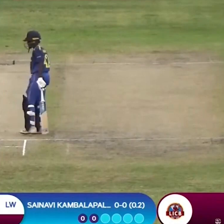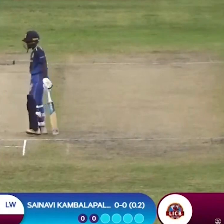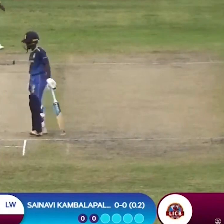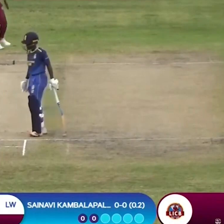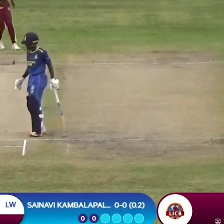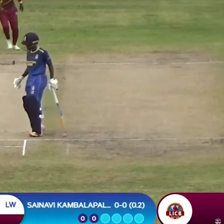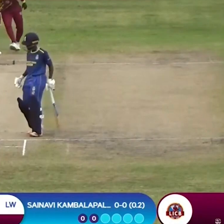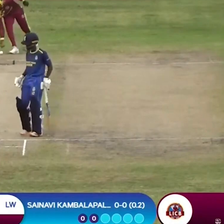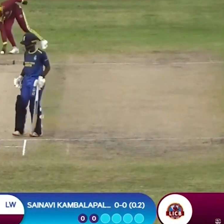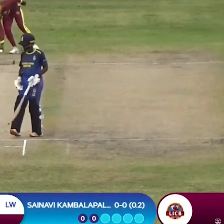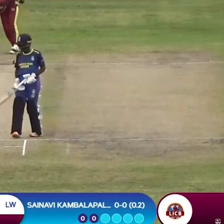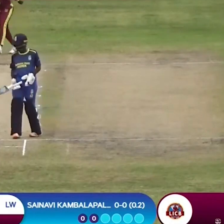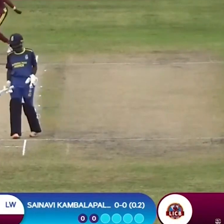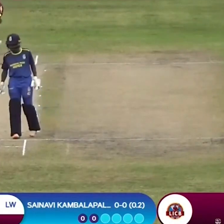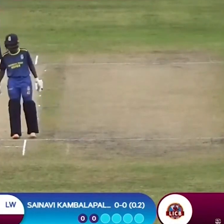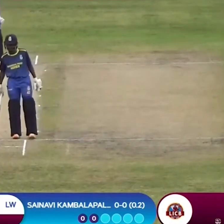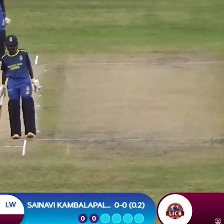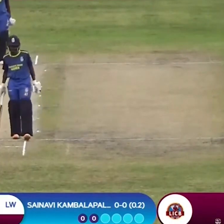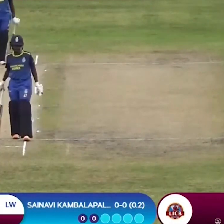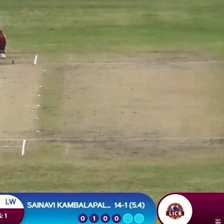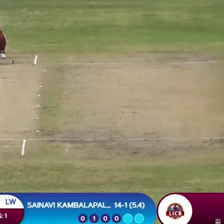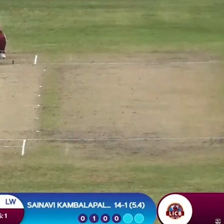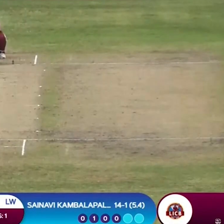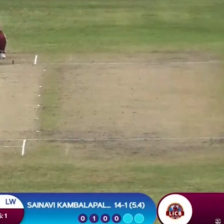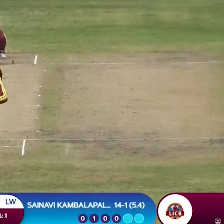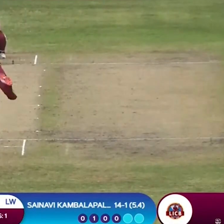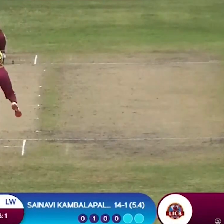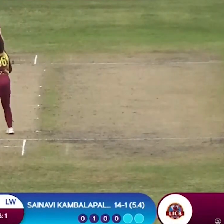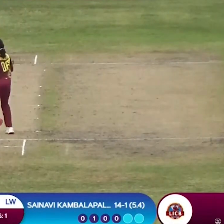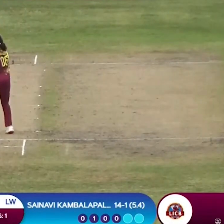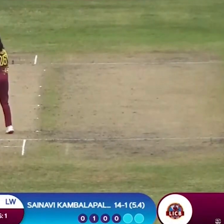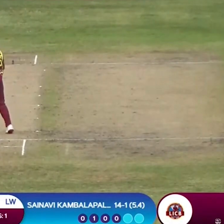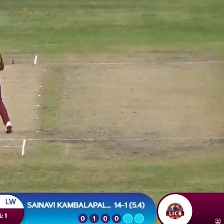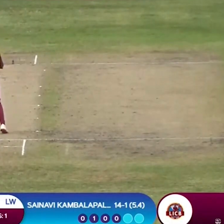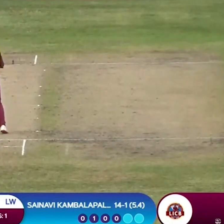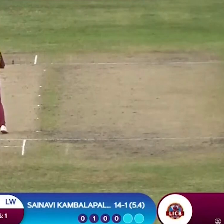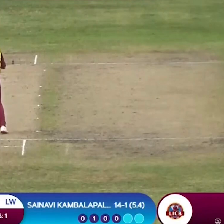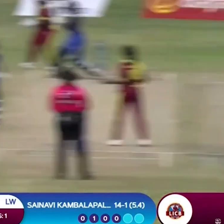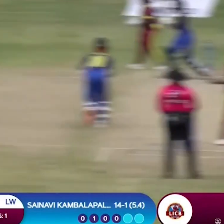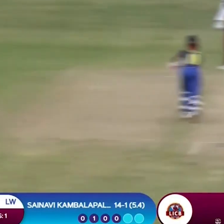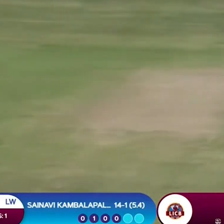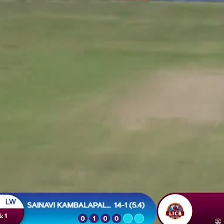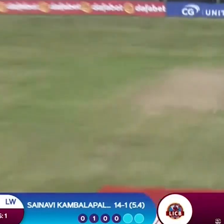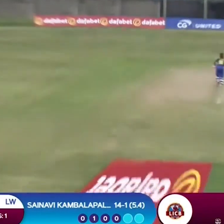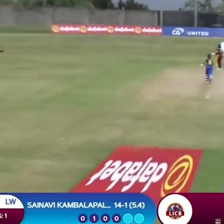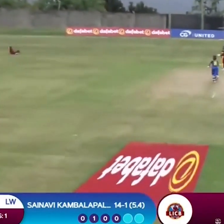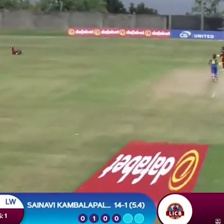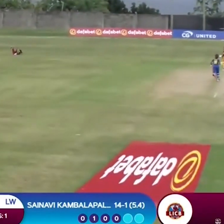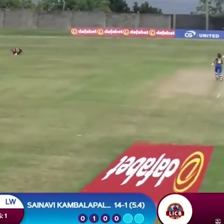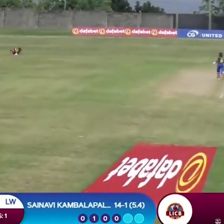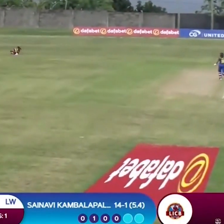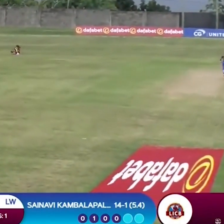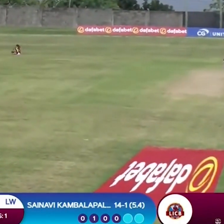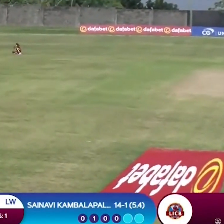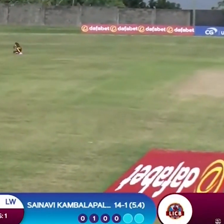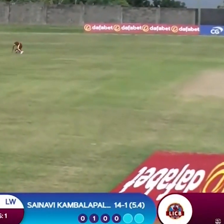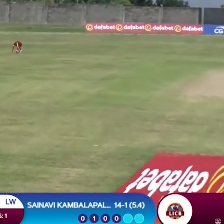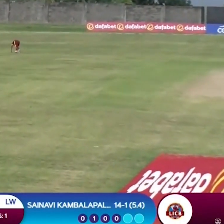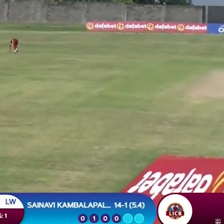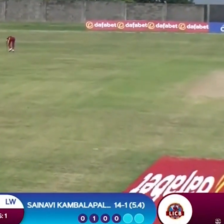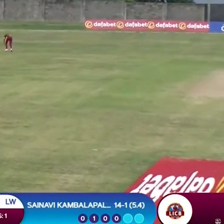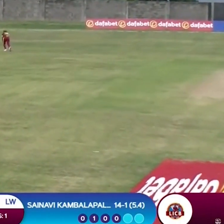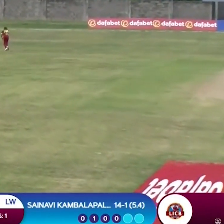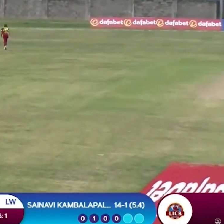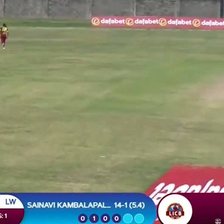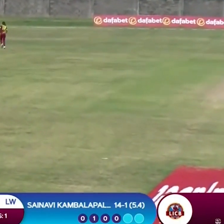Oh, this is a good one, and she's out. That's what it takes, but because you must get your loose deliveries. And if she gets one, no one puts